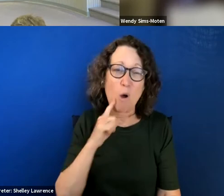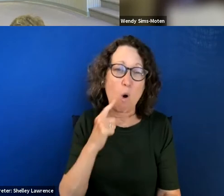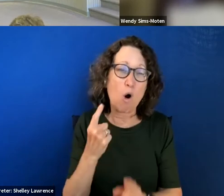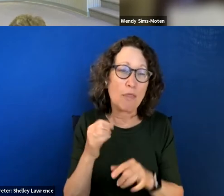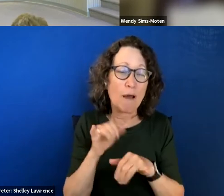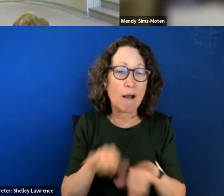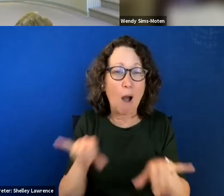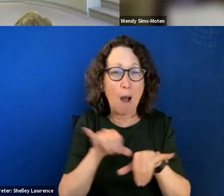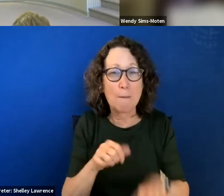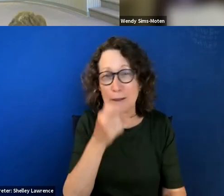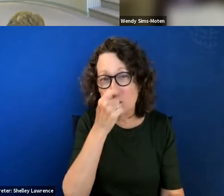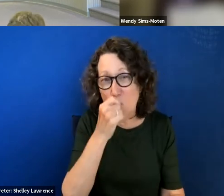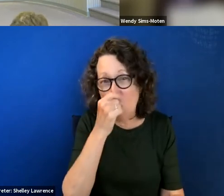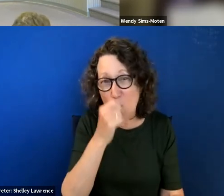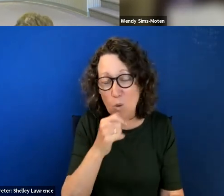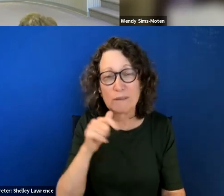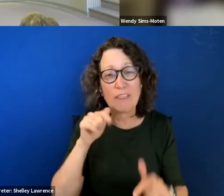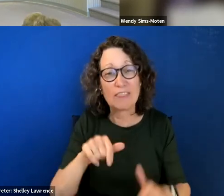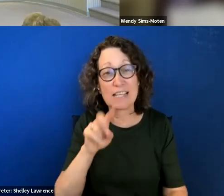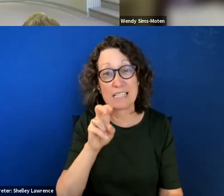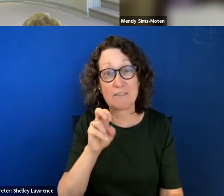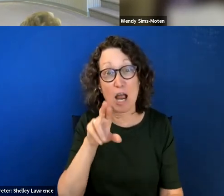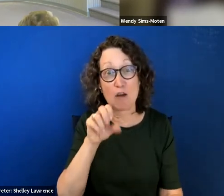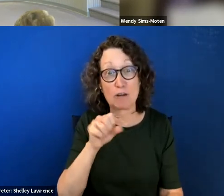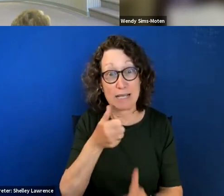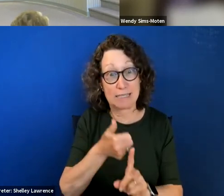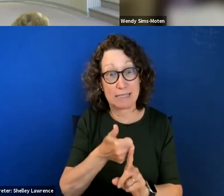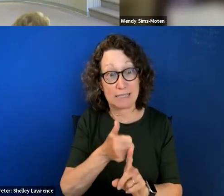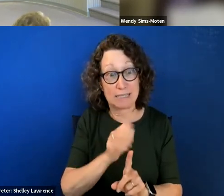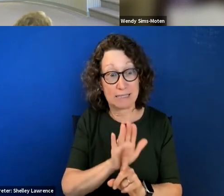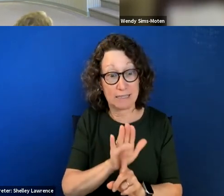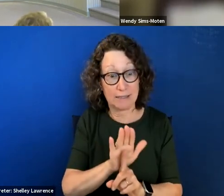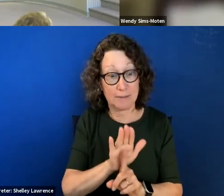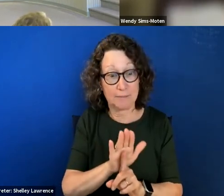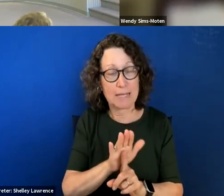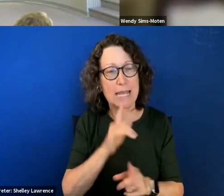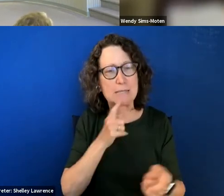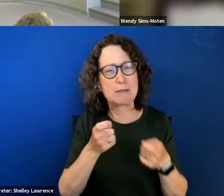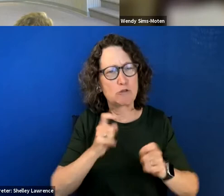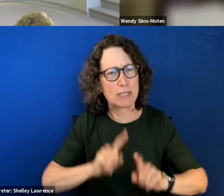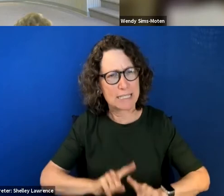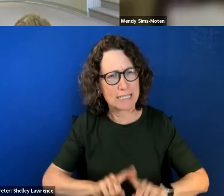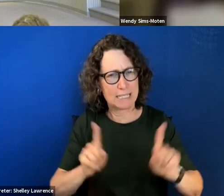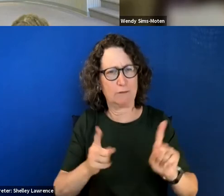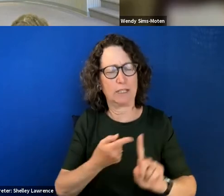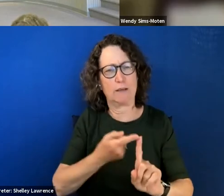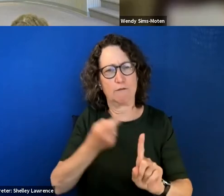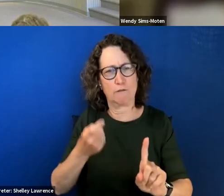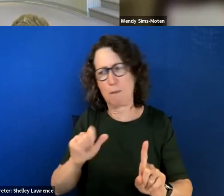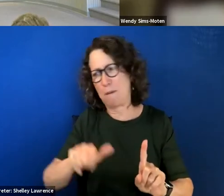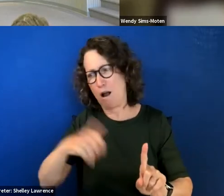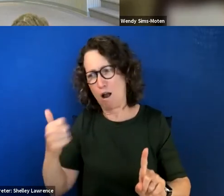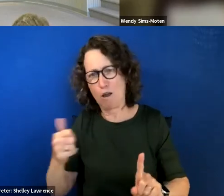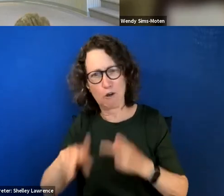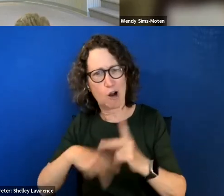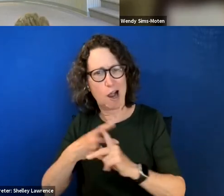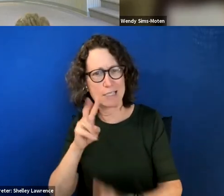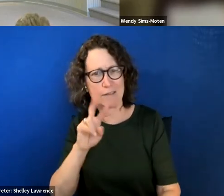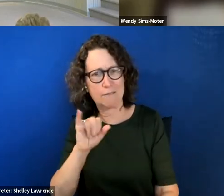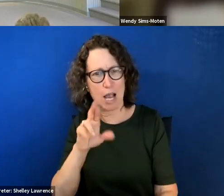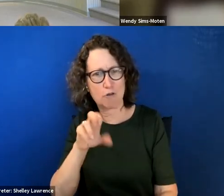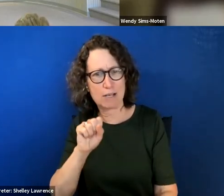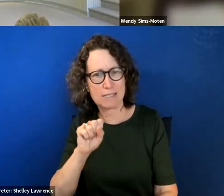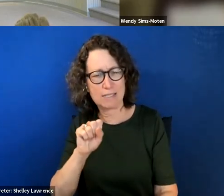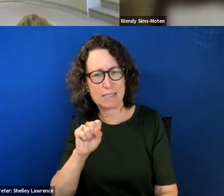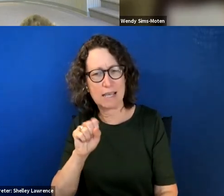cold. This virus is being treated differently from other viruses